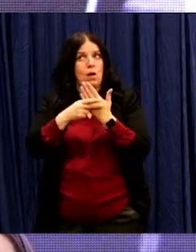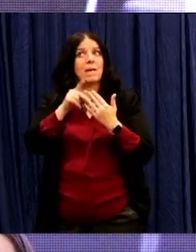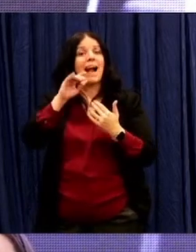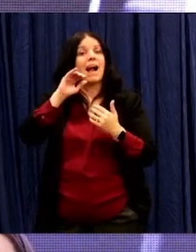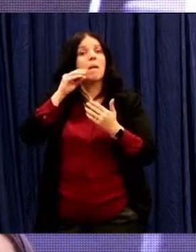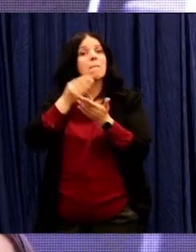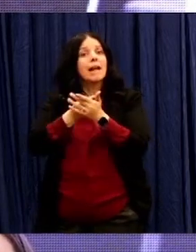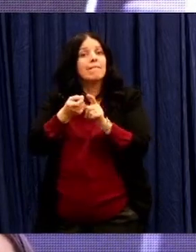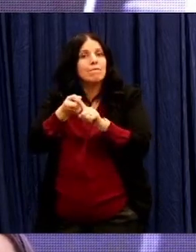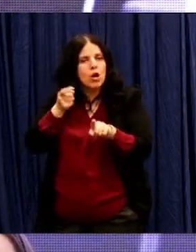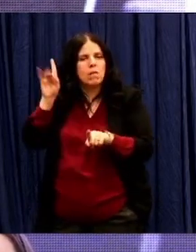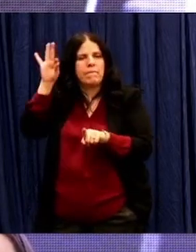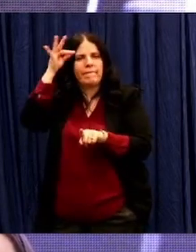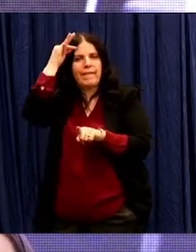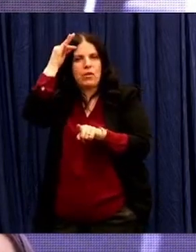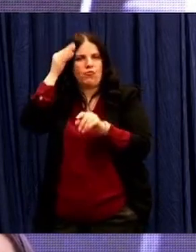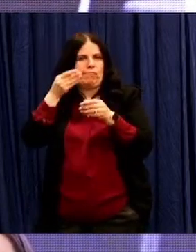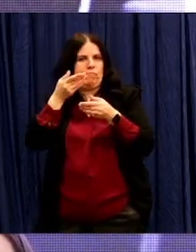federally funded. So